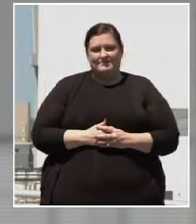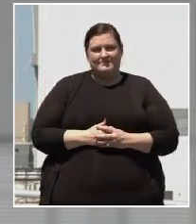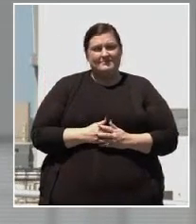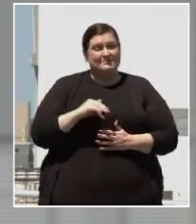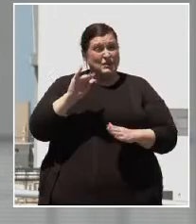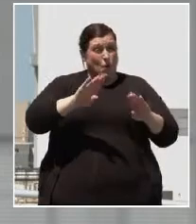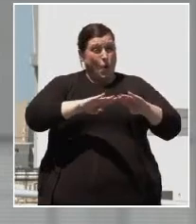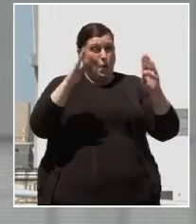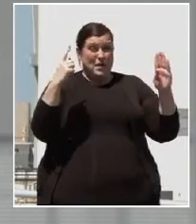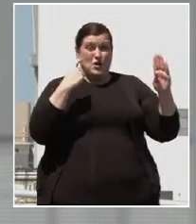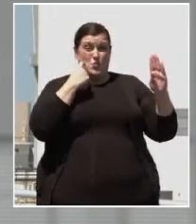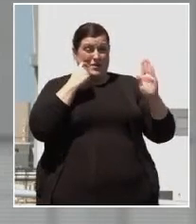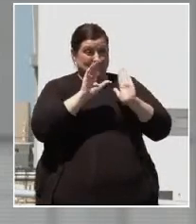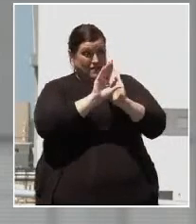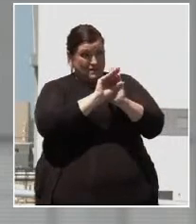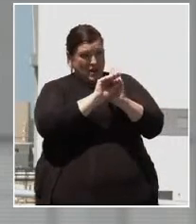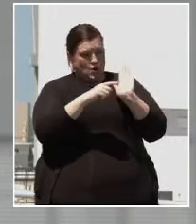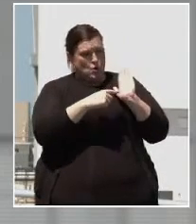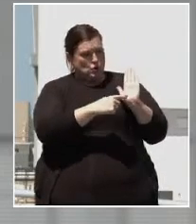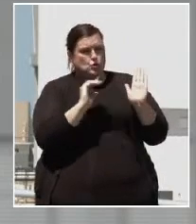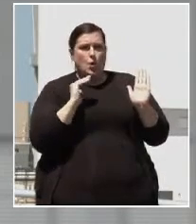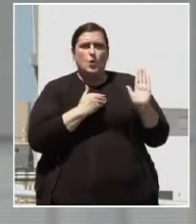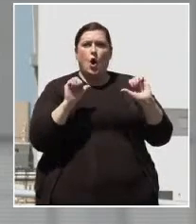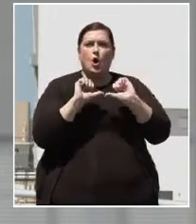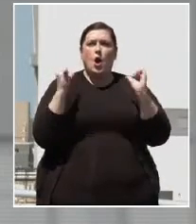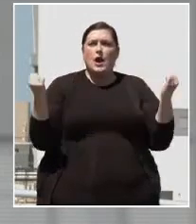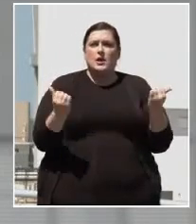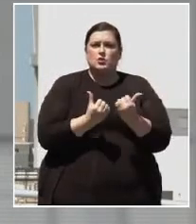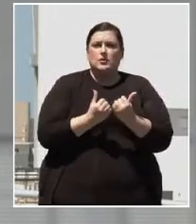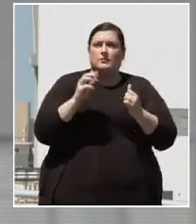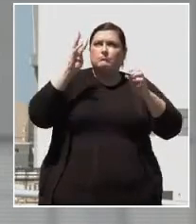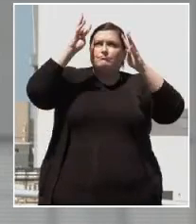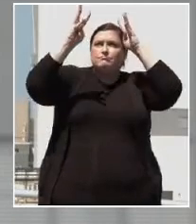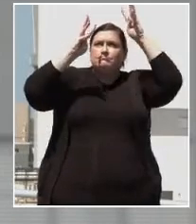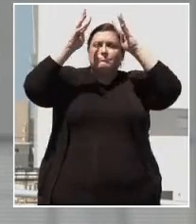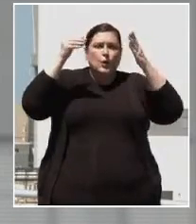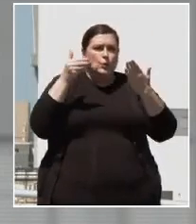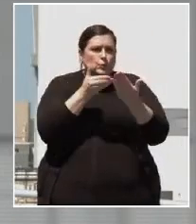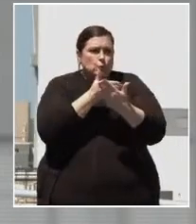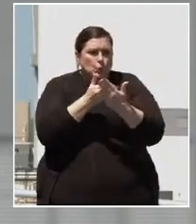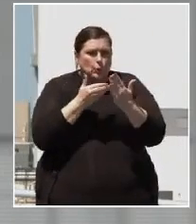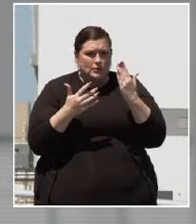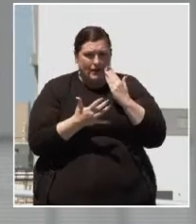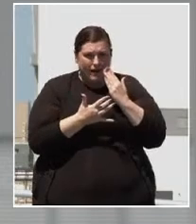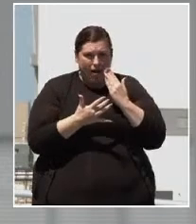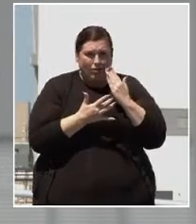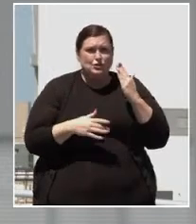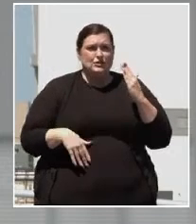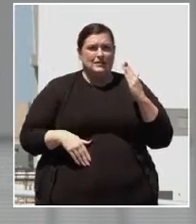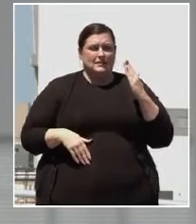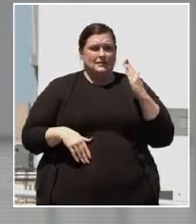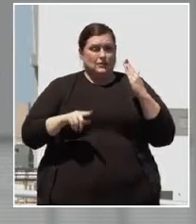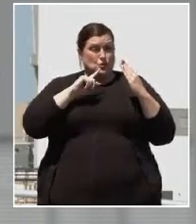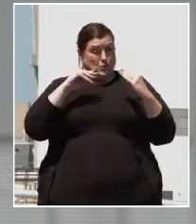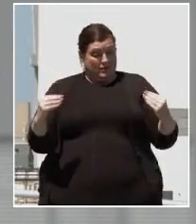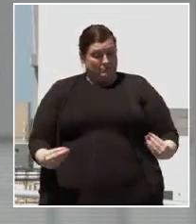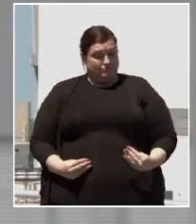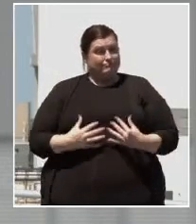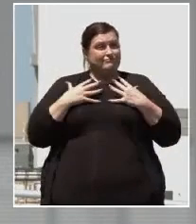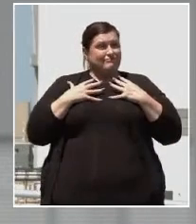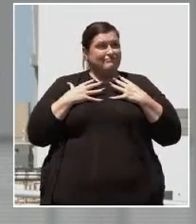opening video showed how our agency is inventing groundbreaking technology how it's igniting